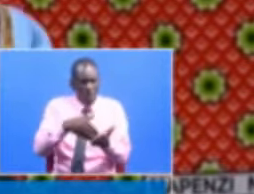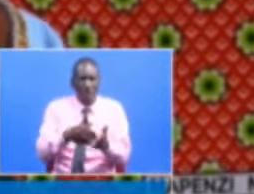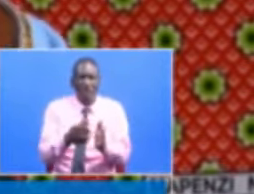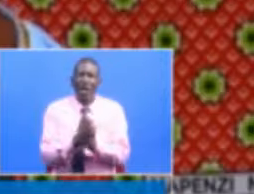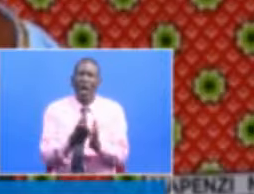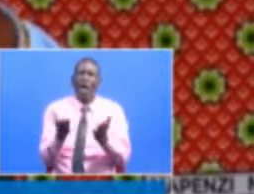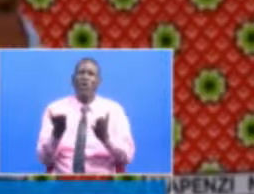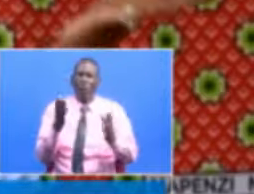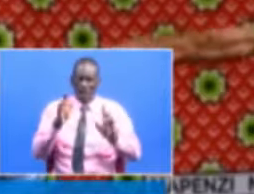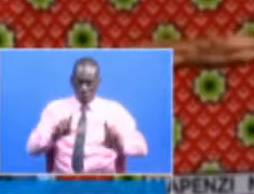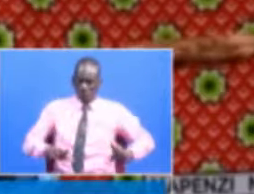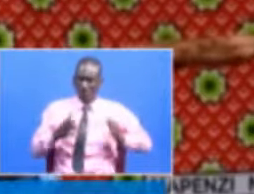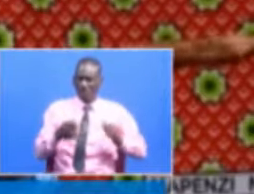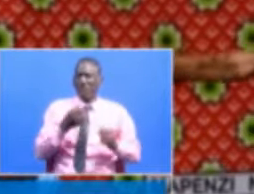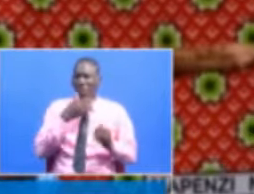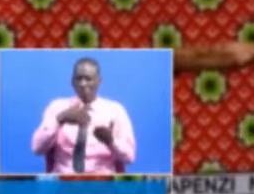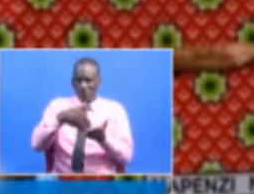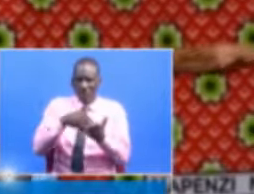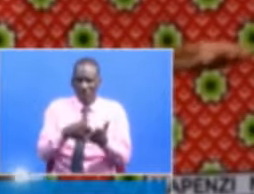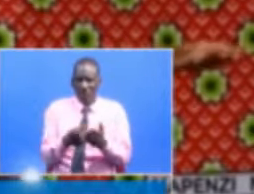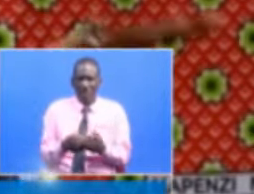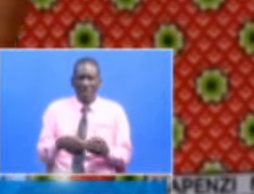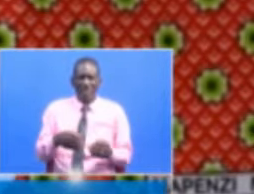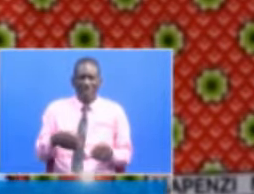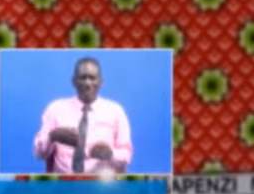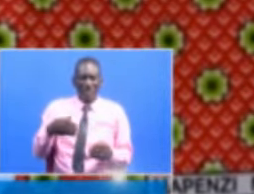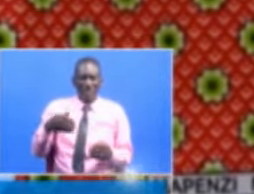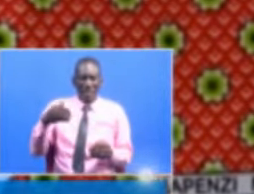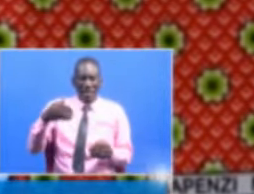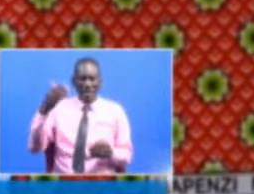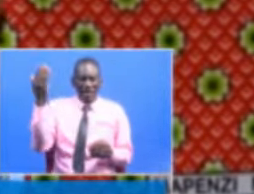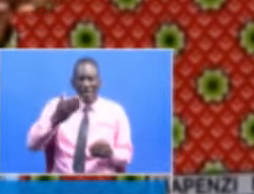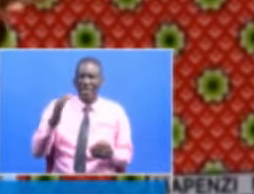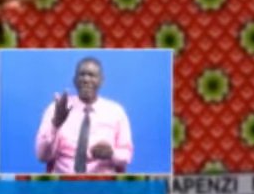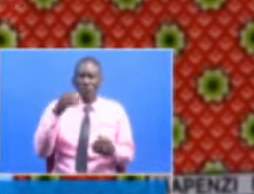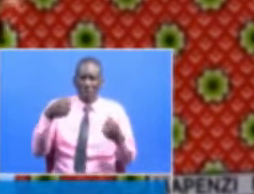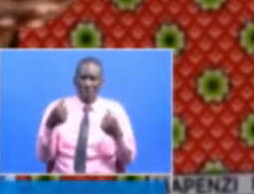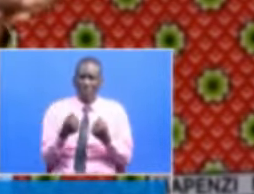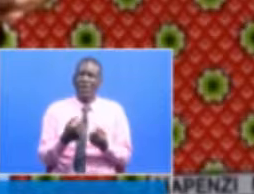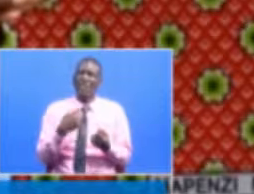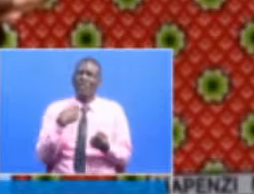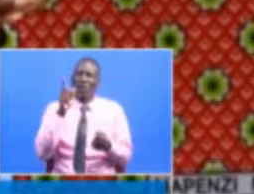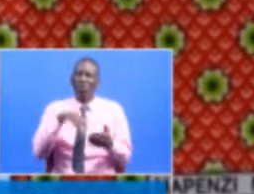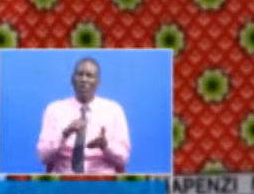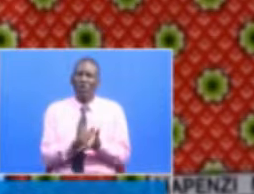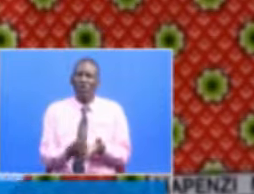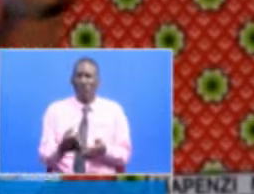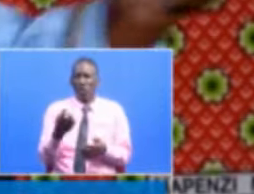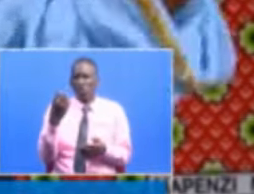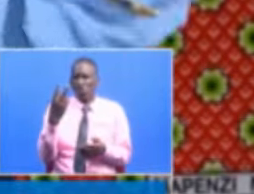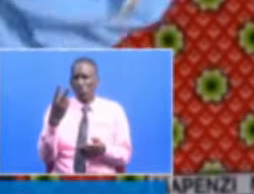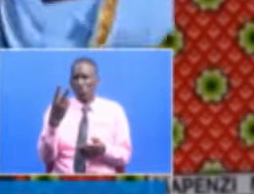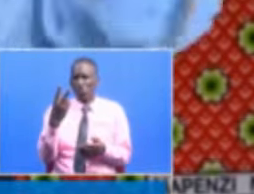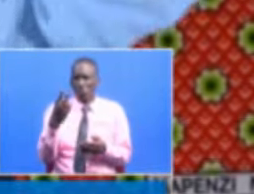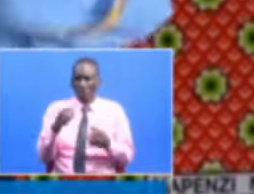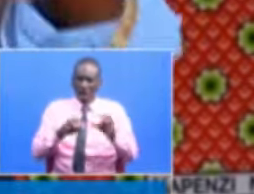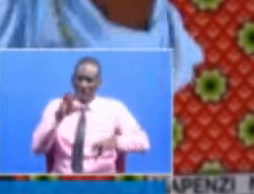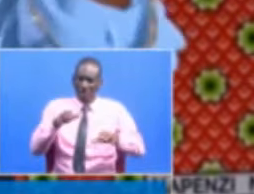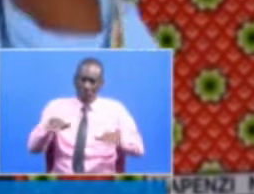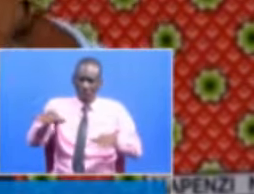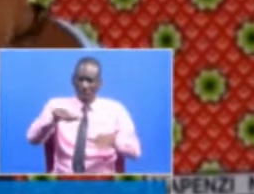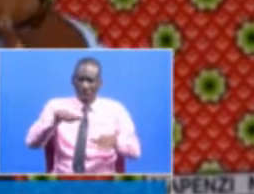was living, desertification was happening, such that he told us he'd lost two livestock sheds, because it had been